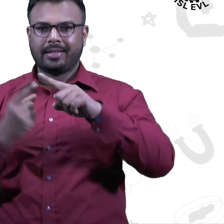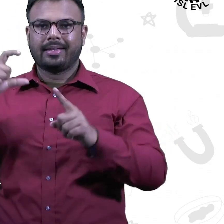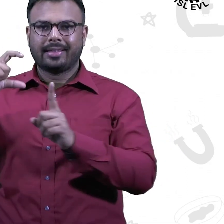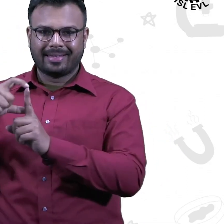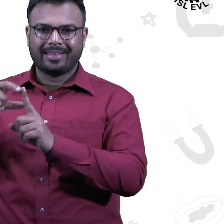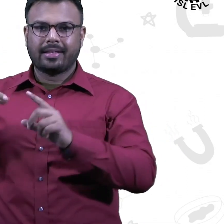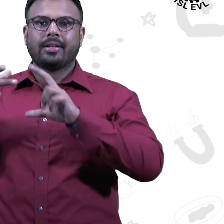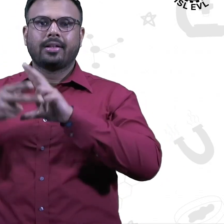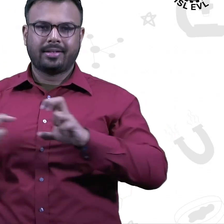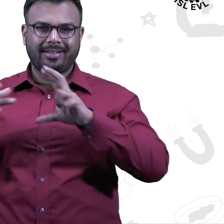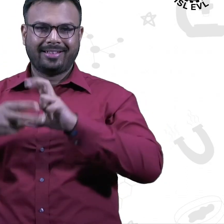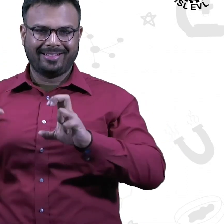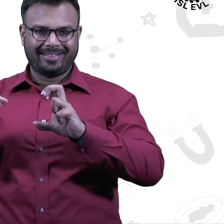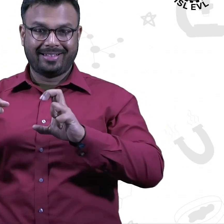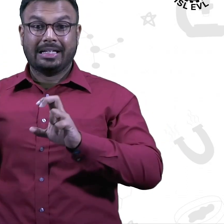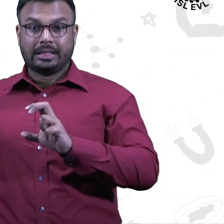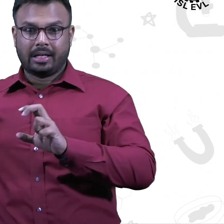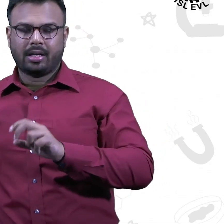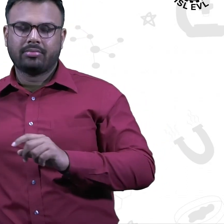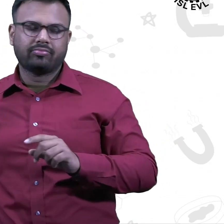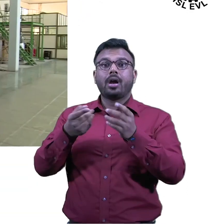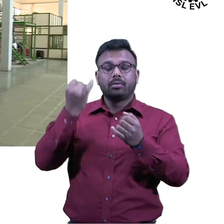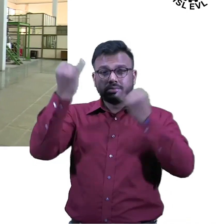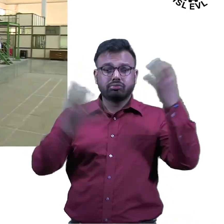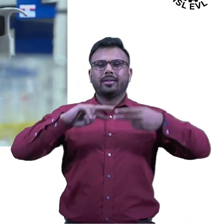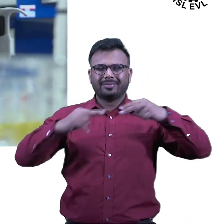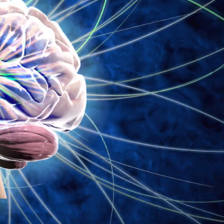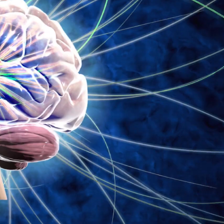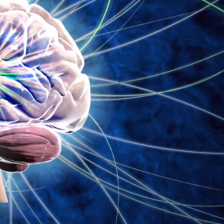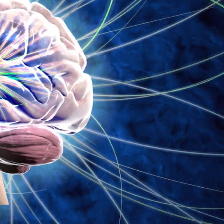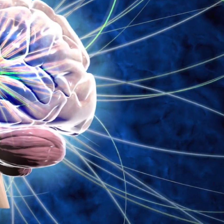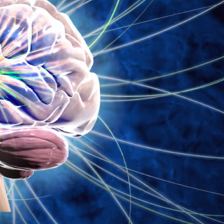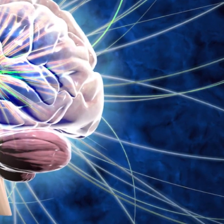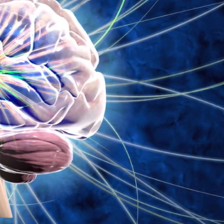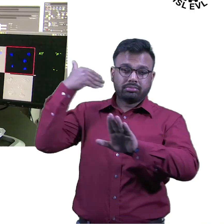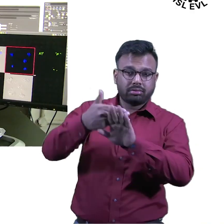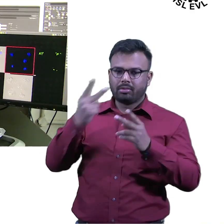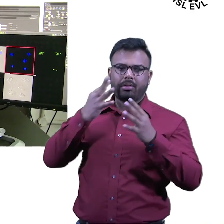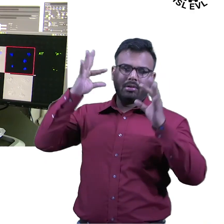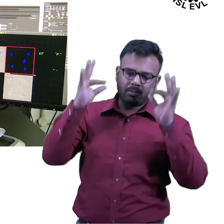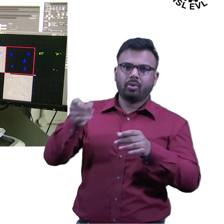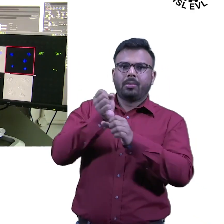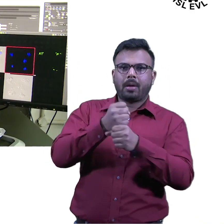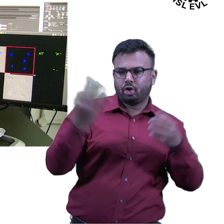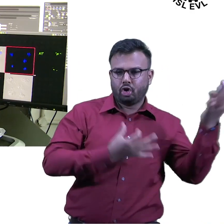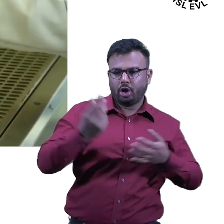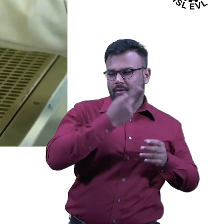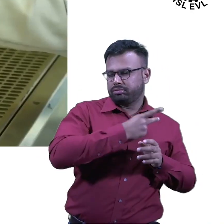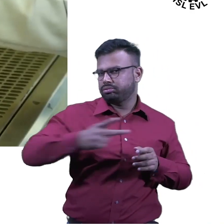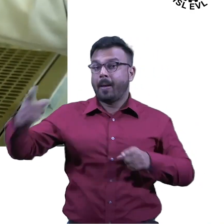understanding various complex dimensions of cell and human biology that scientists wish to regulate navigate